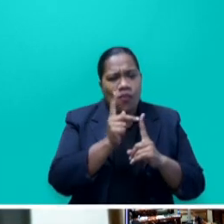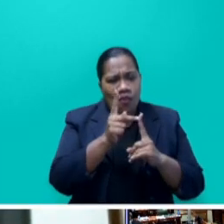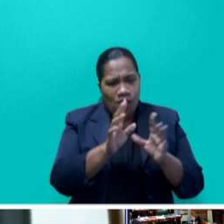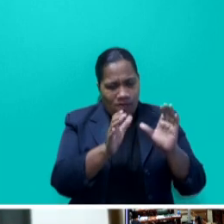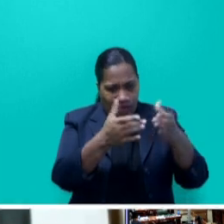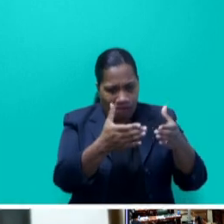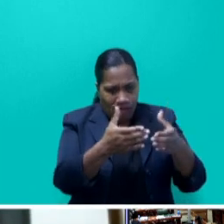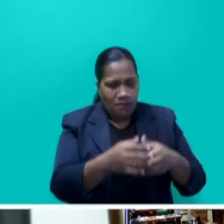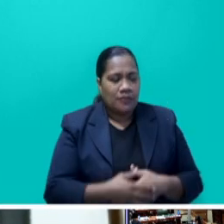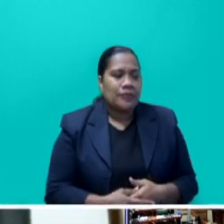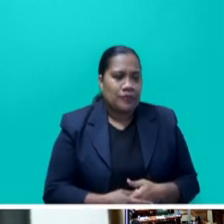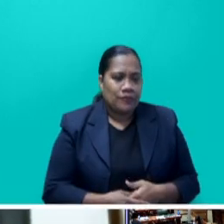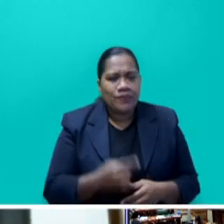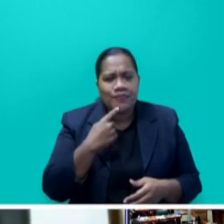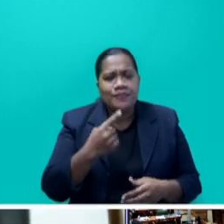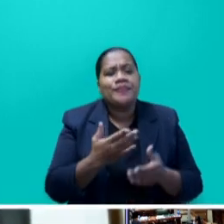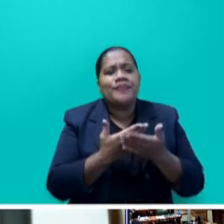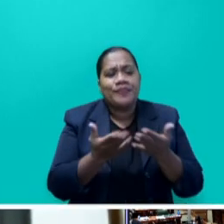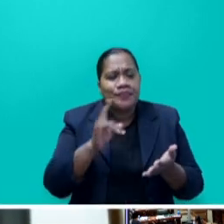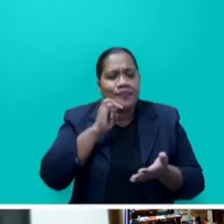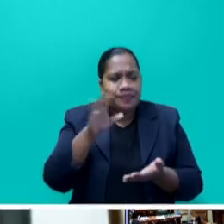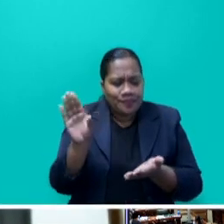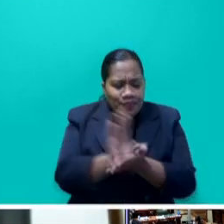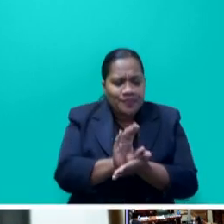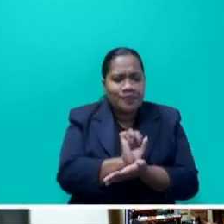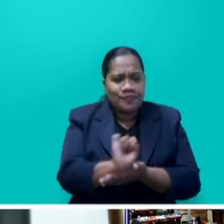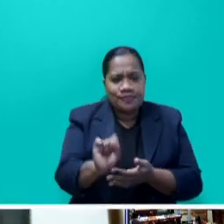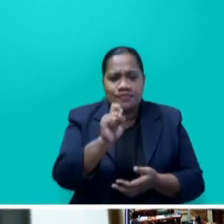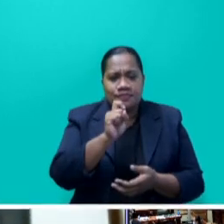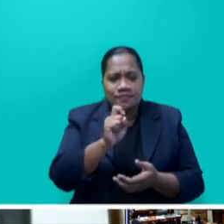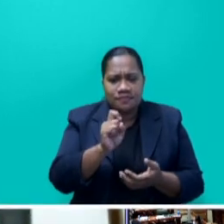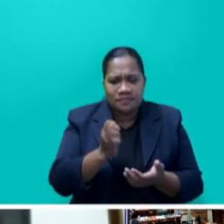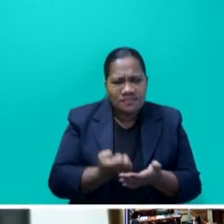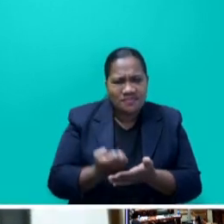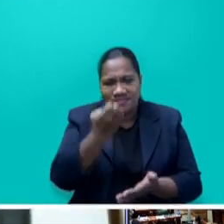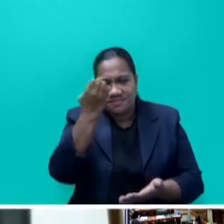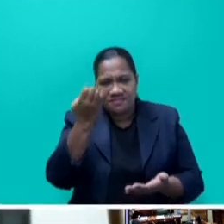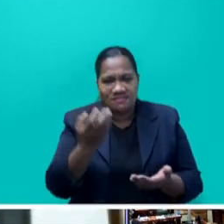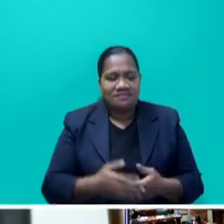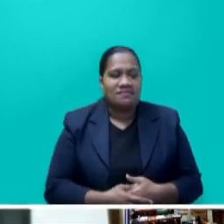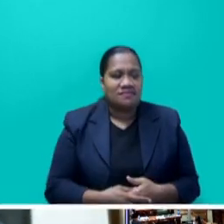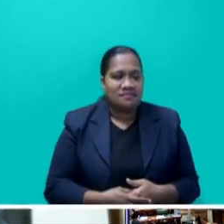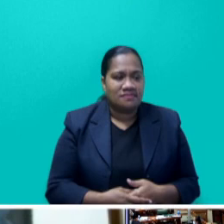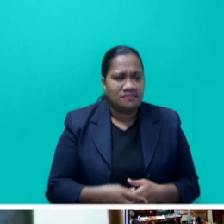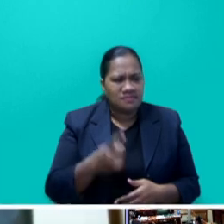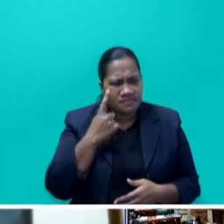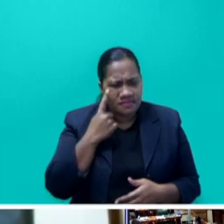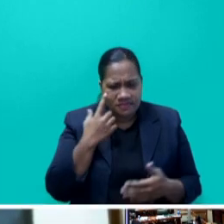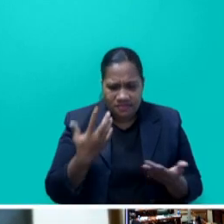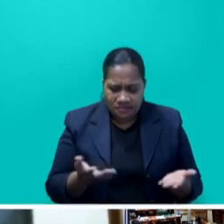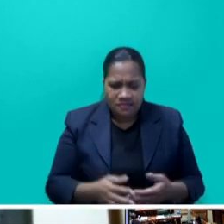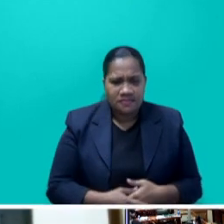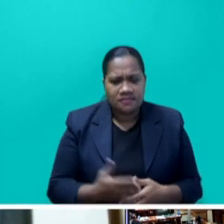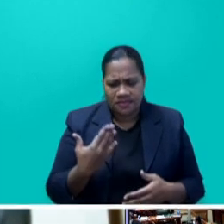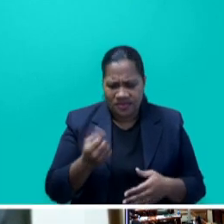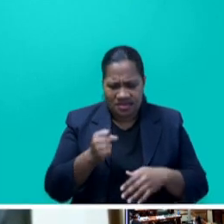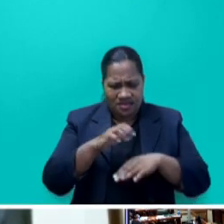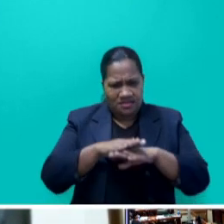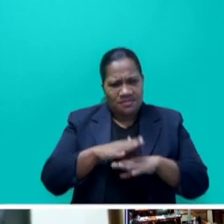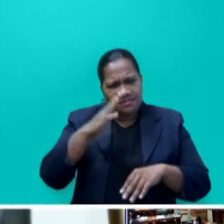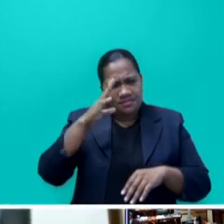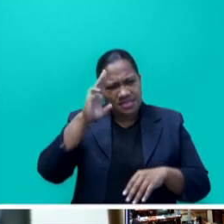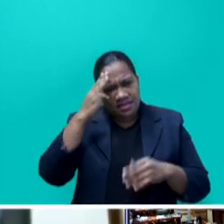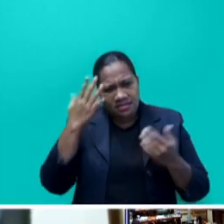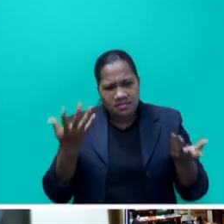to say how they will fund their election promises. And you see, they have such a sort of siege mentality. It